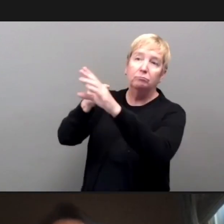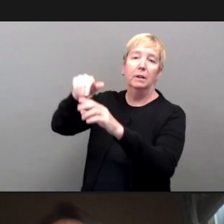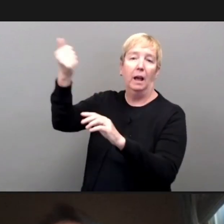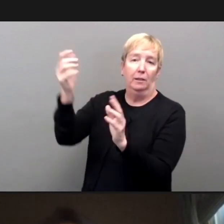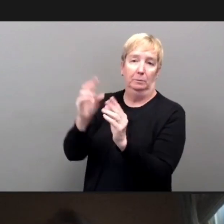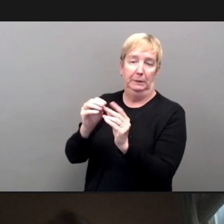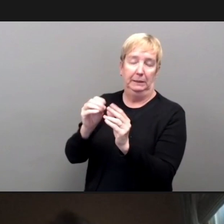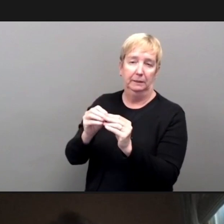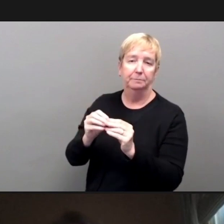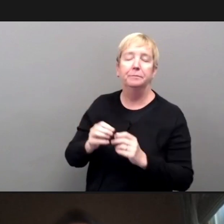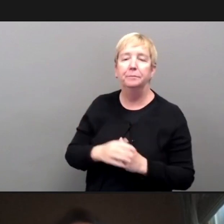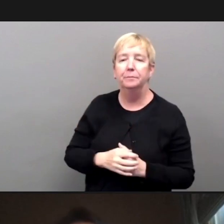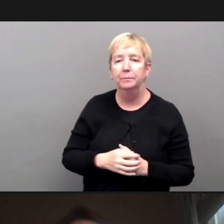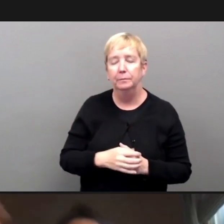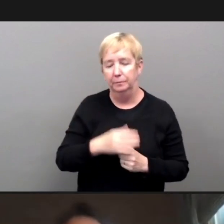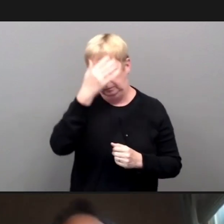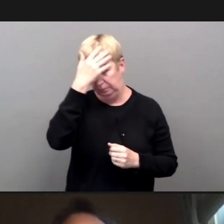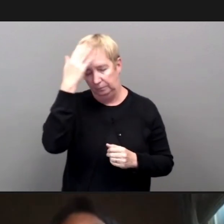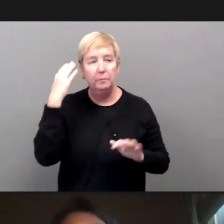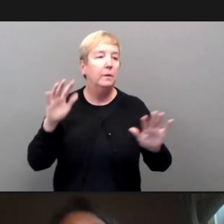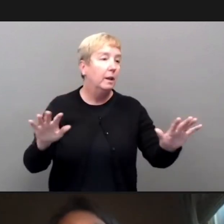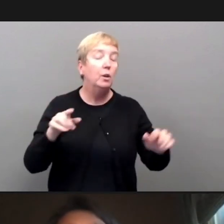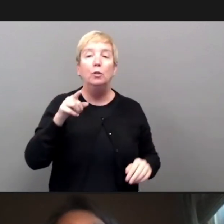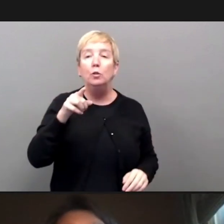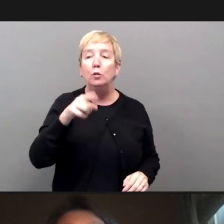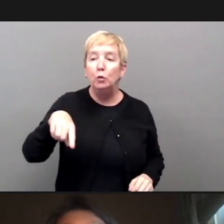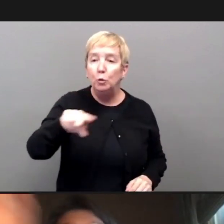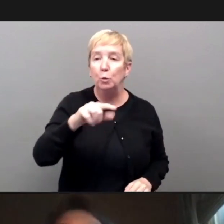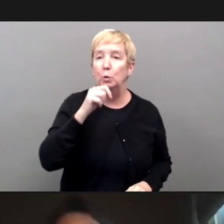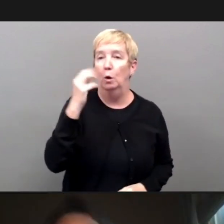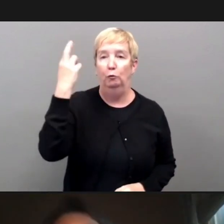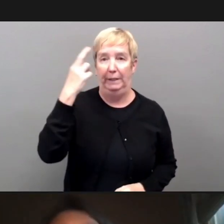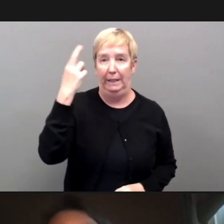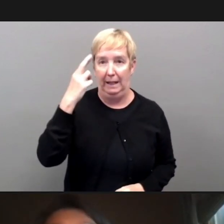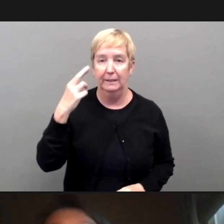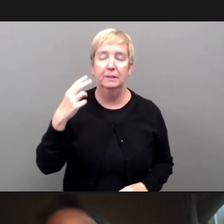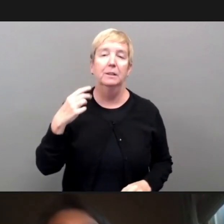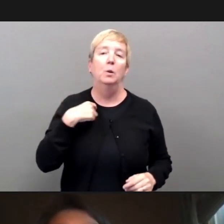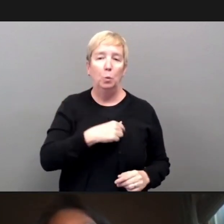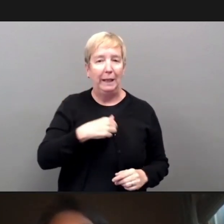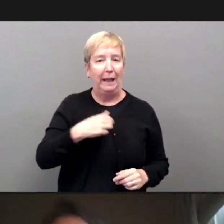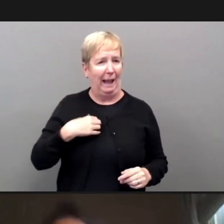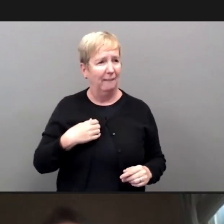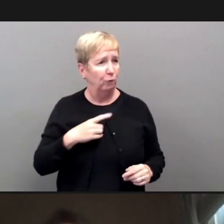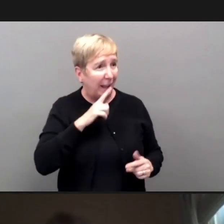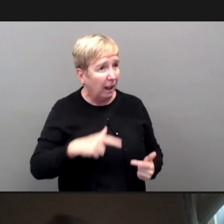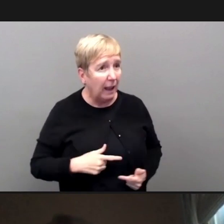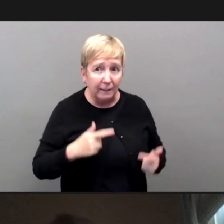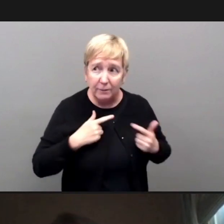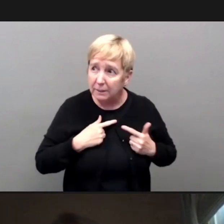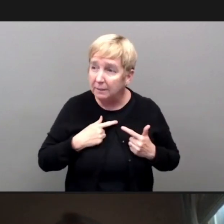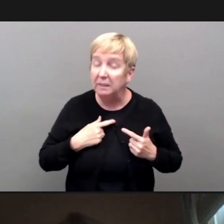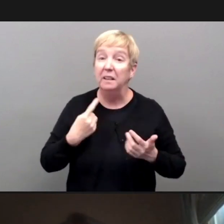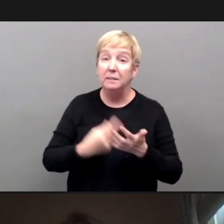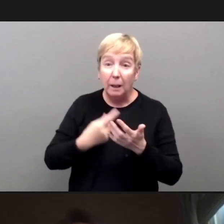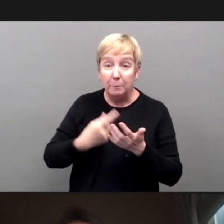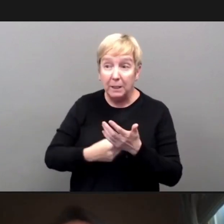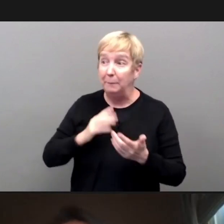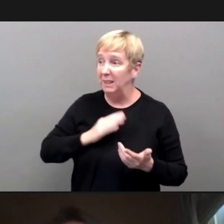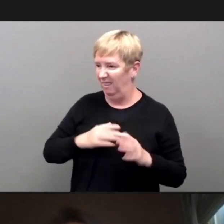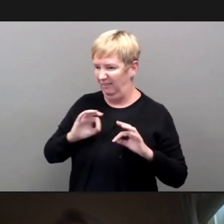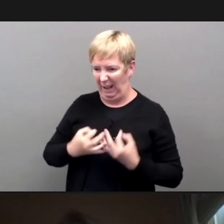Christine, you guys don't realize it, but we actually have real lives too. Sometimes our families don't realize it either,